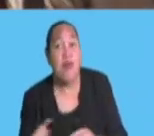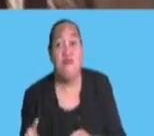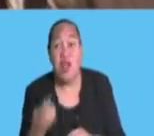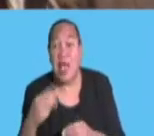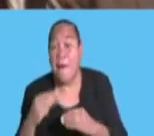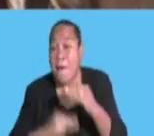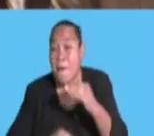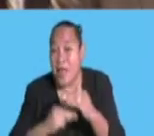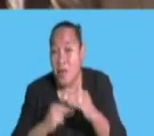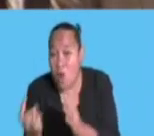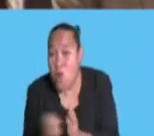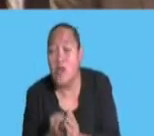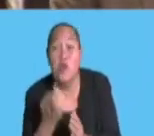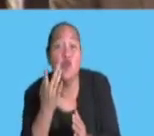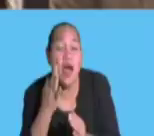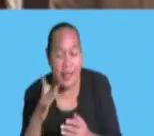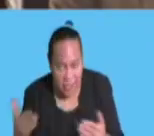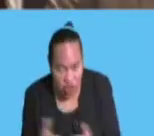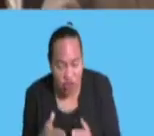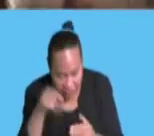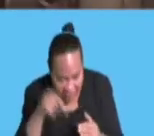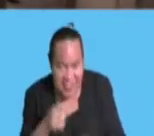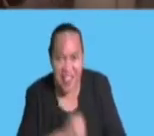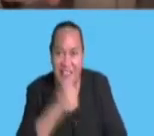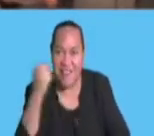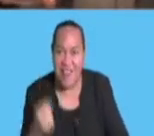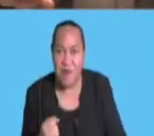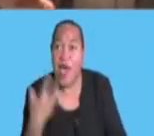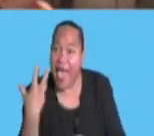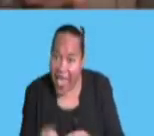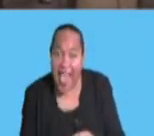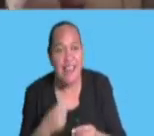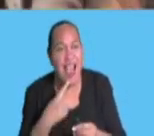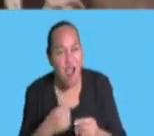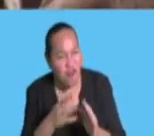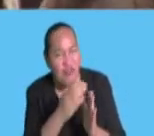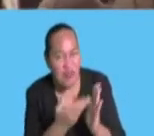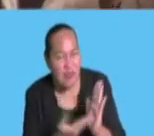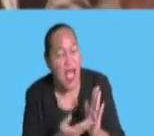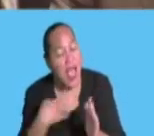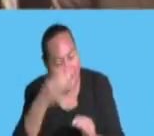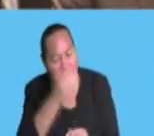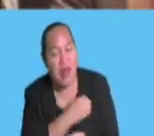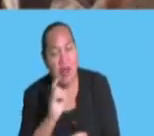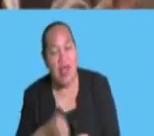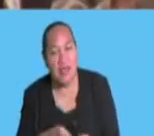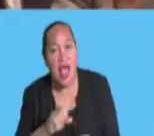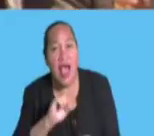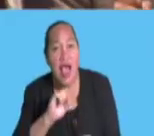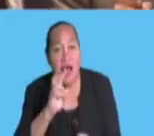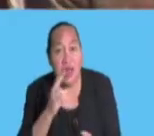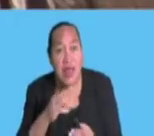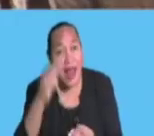was only introduced under this government. We had the wage regulation orders before, I believe that, I understand that, I know that.